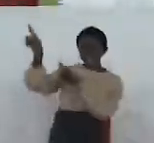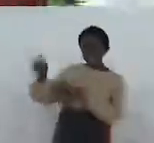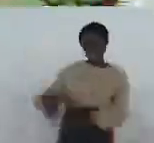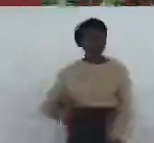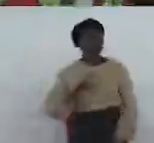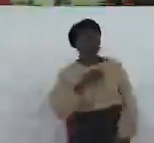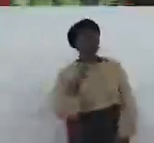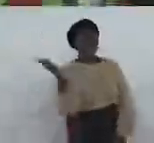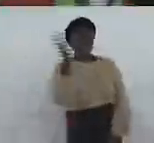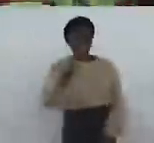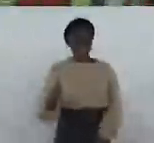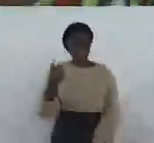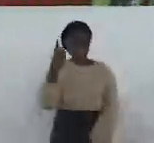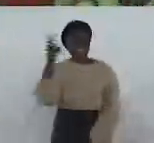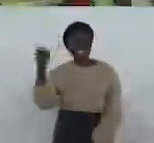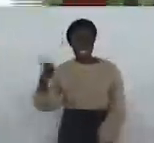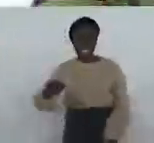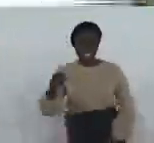never